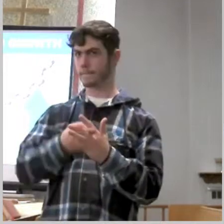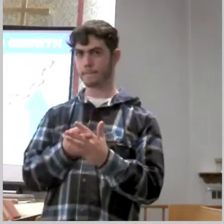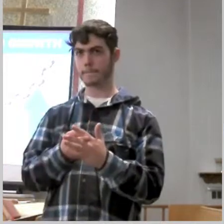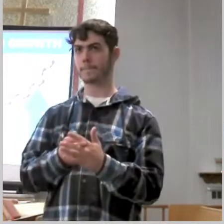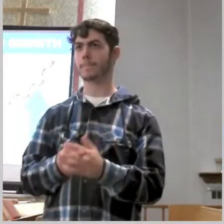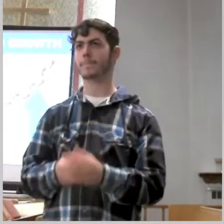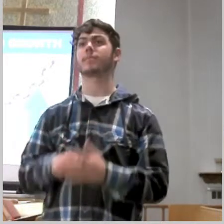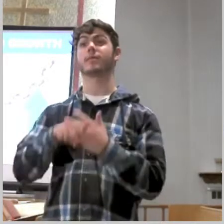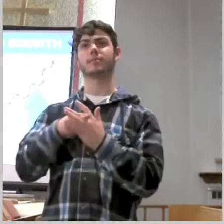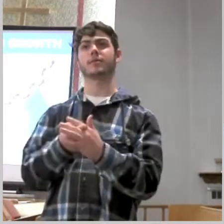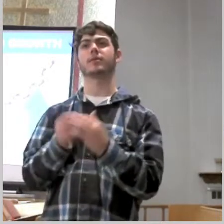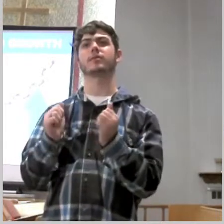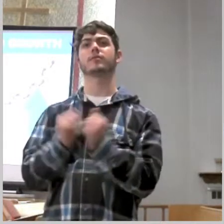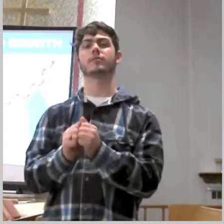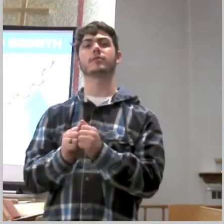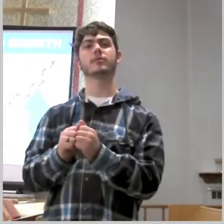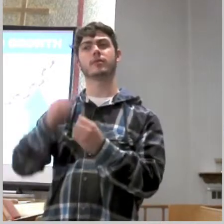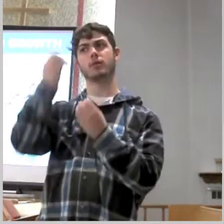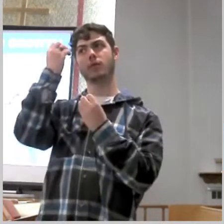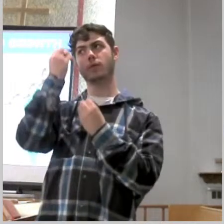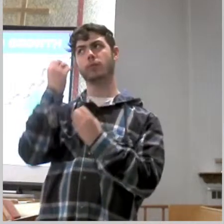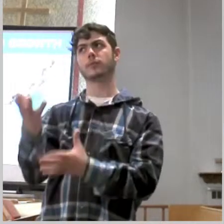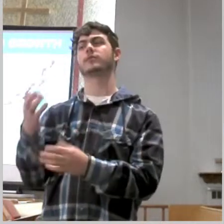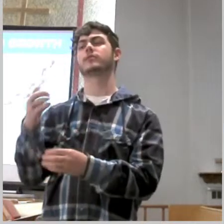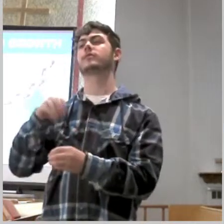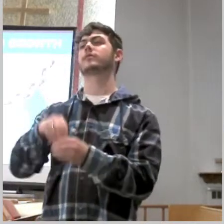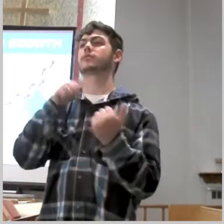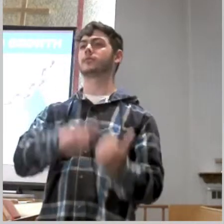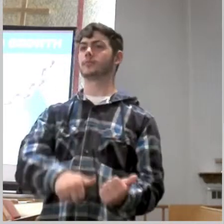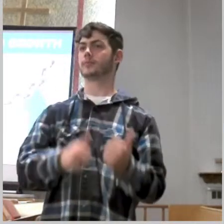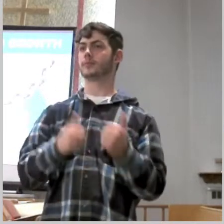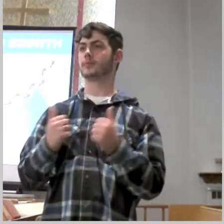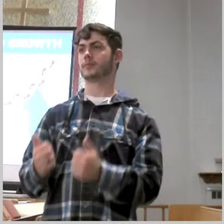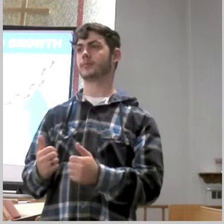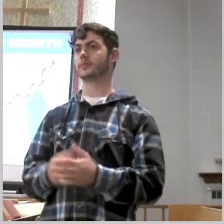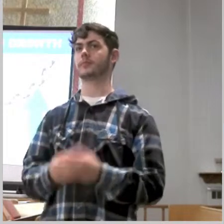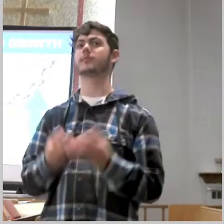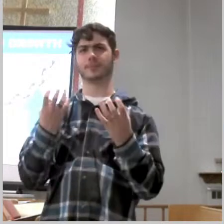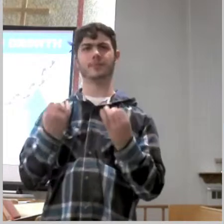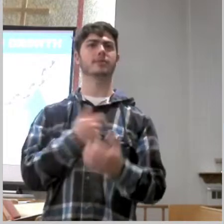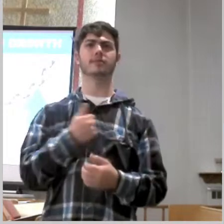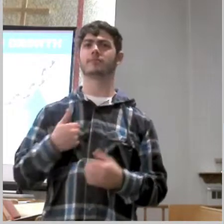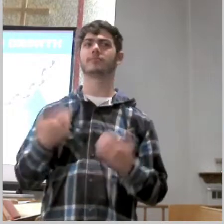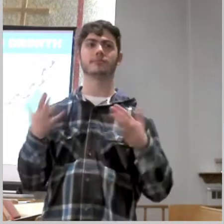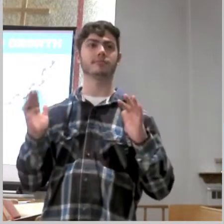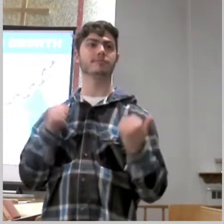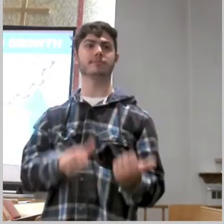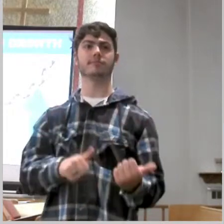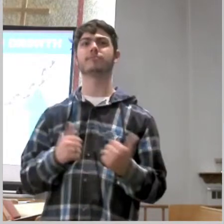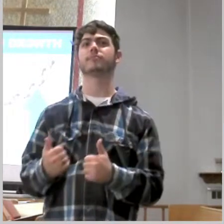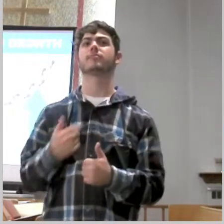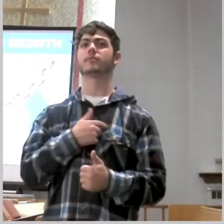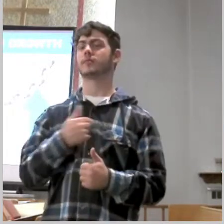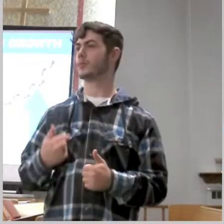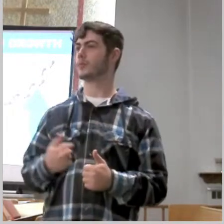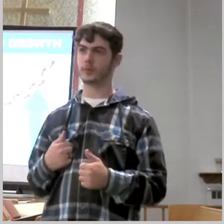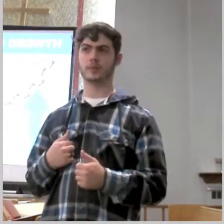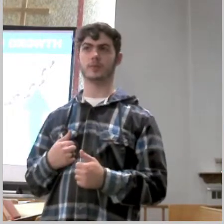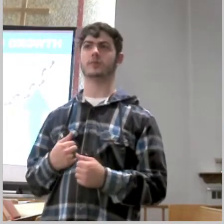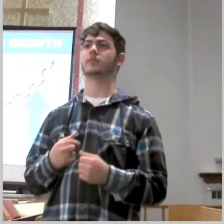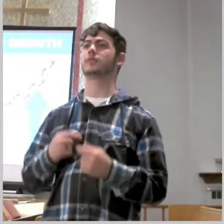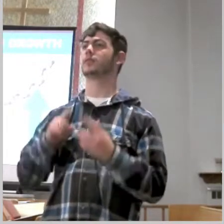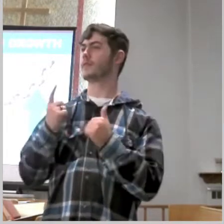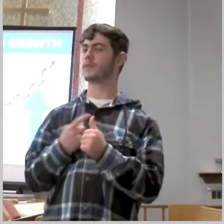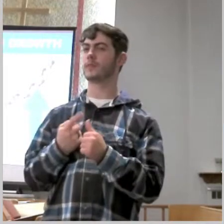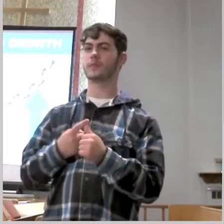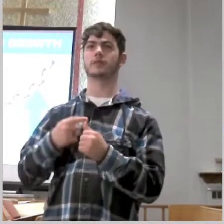of obedience in baptism. Our call. Many of us here have been baptized. We've taken that first step of obedience, but maybe